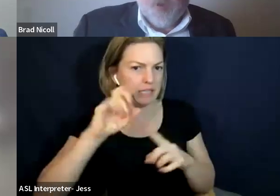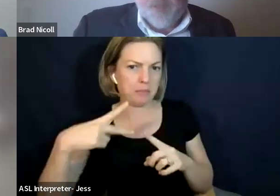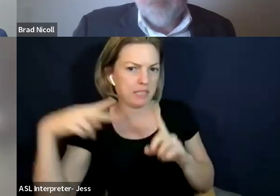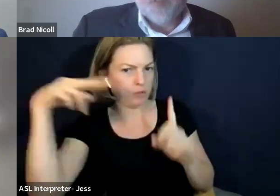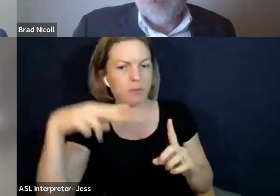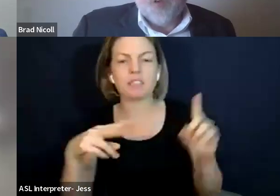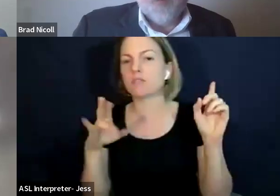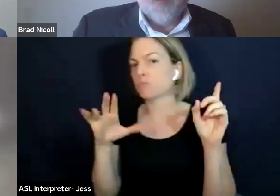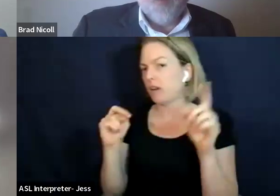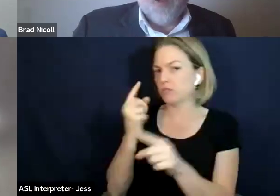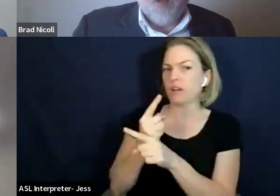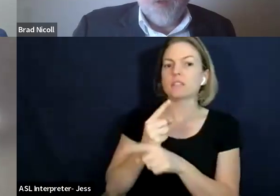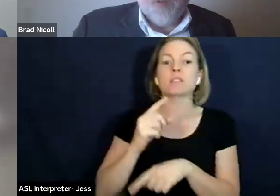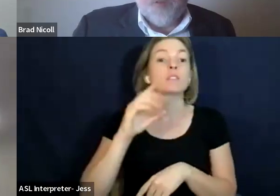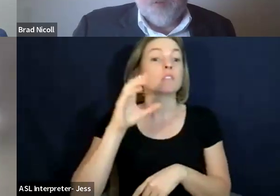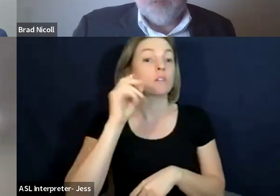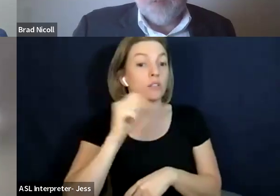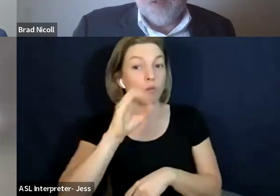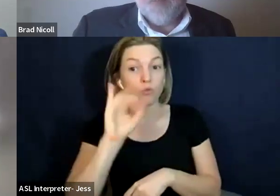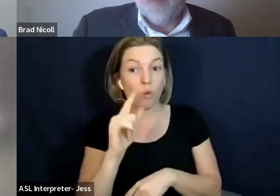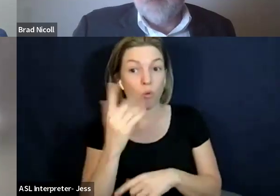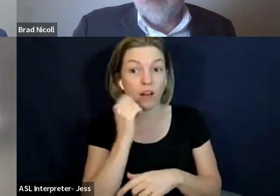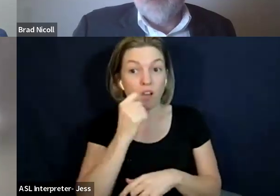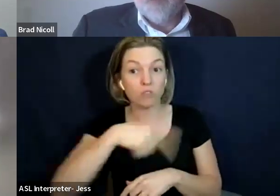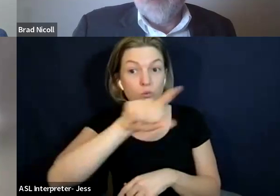Correct. Okay, so Joel, why don't you folks,